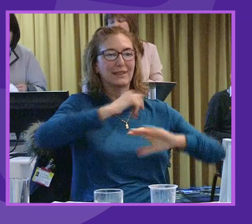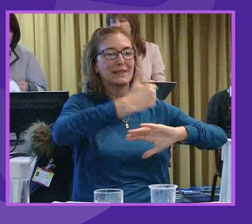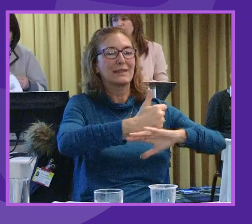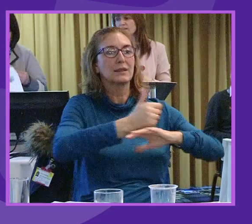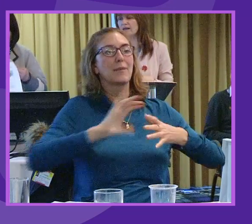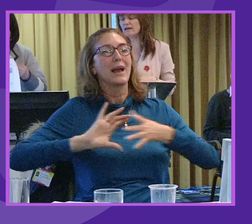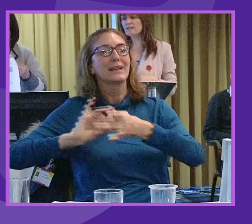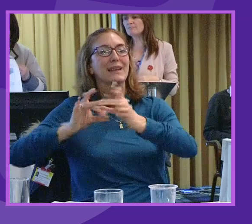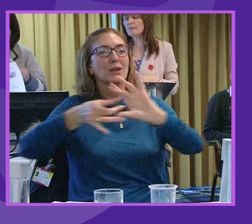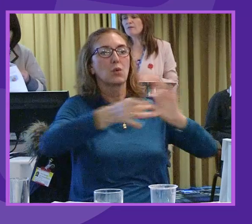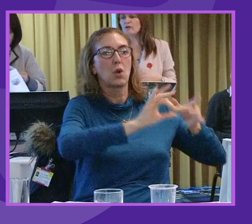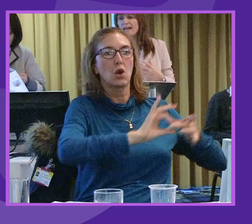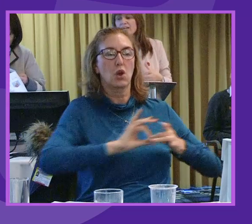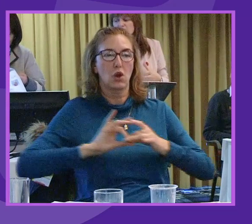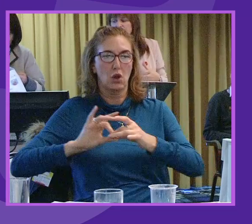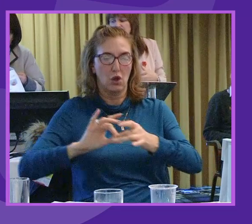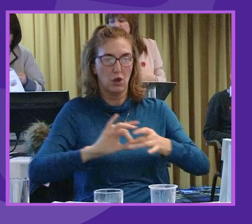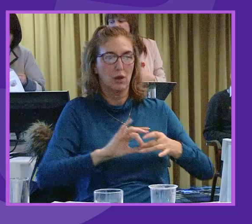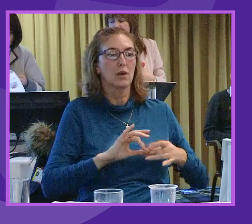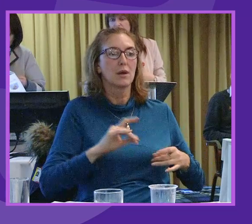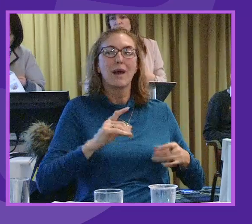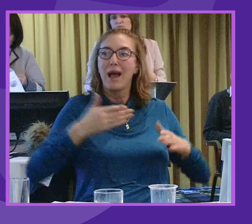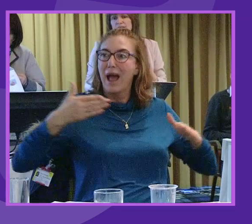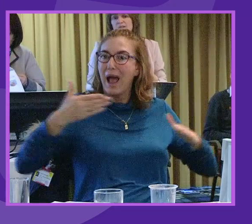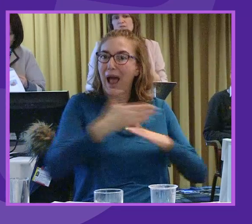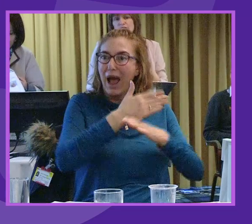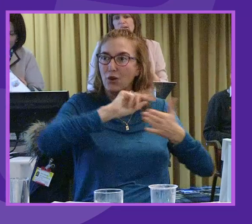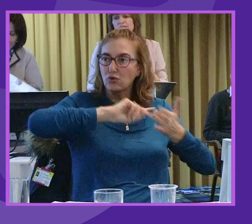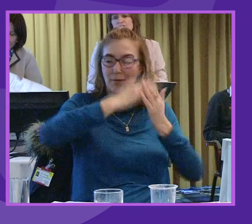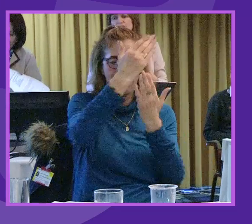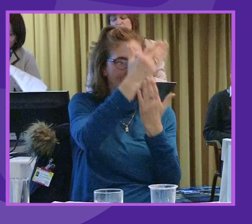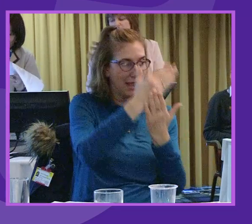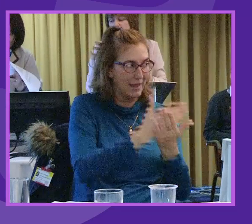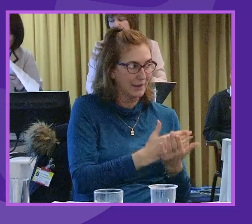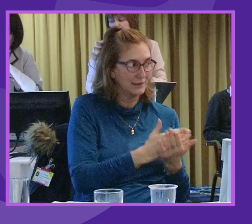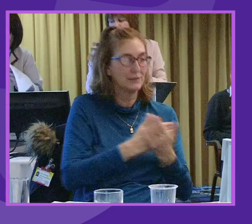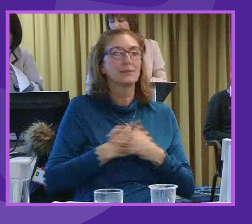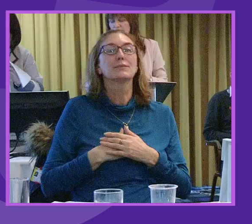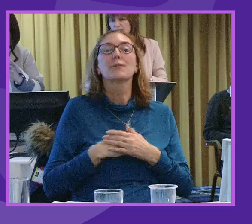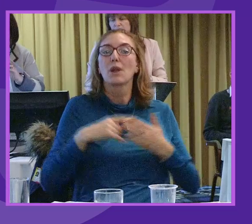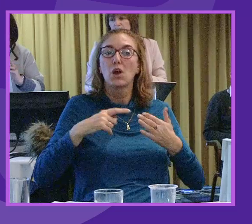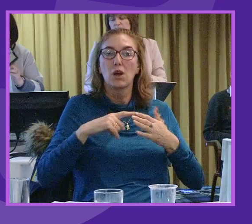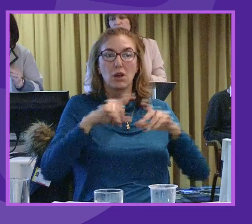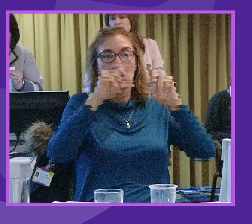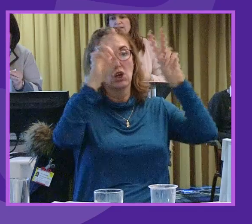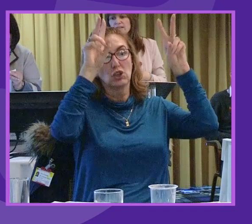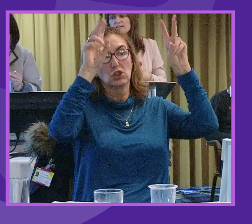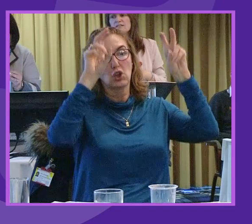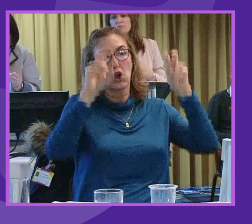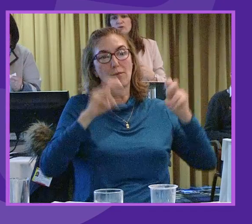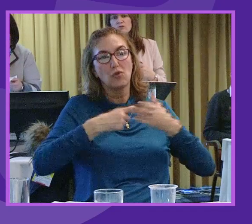network together to support one another and put an action plan together and some terms of reference